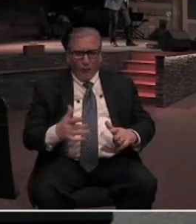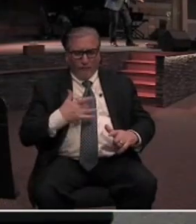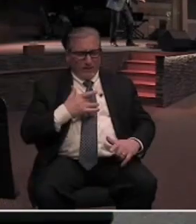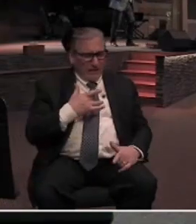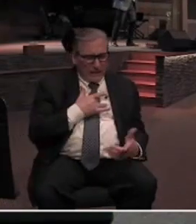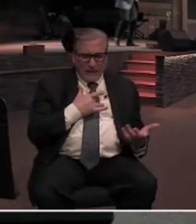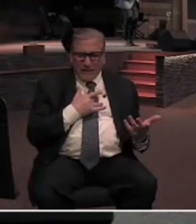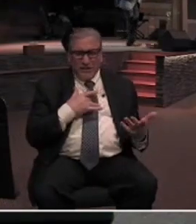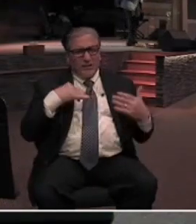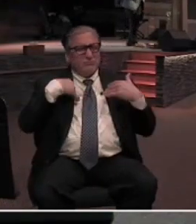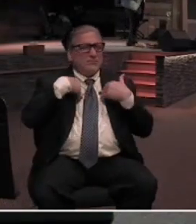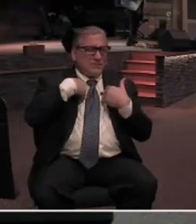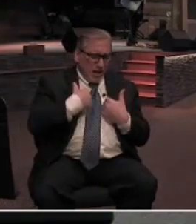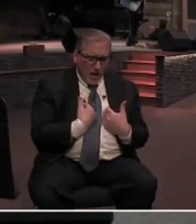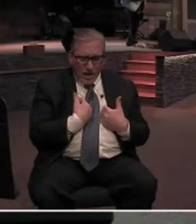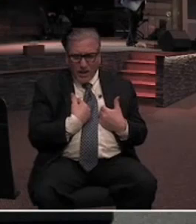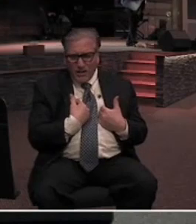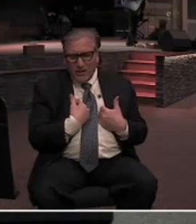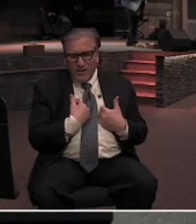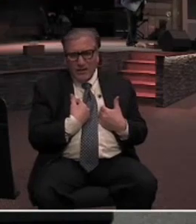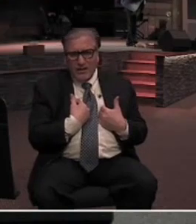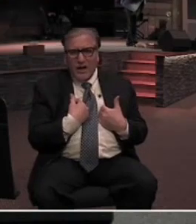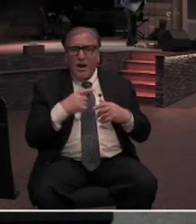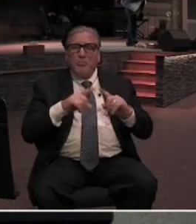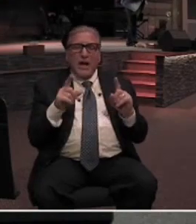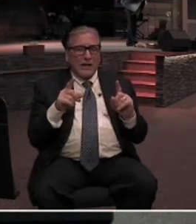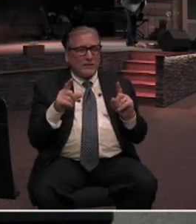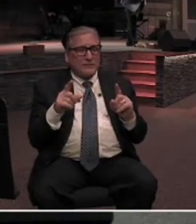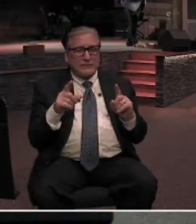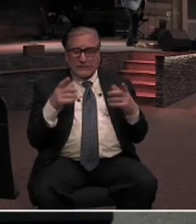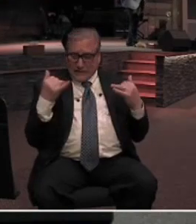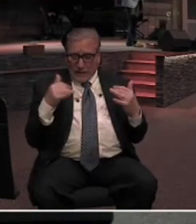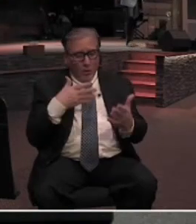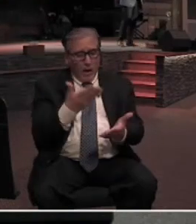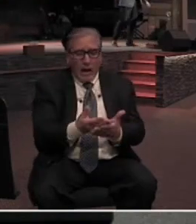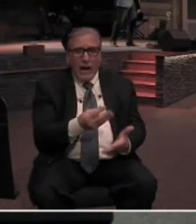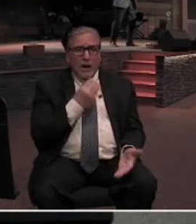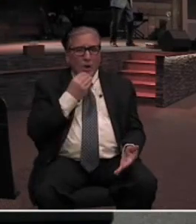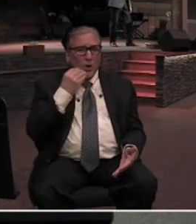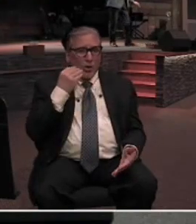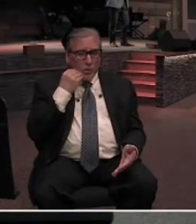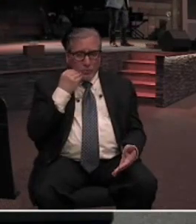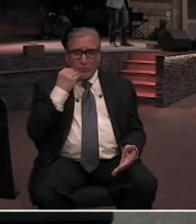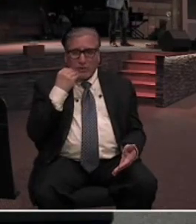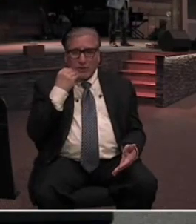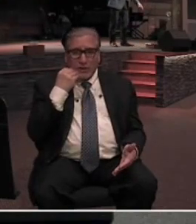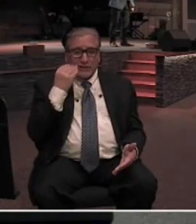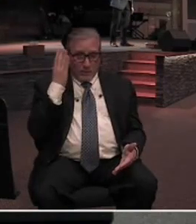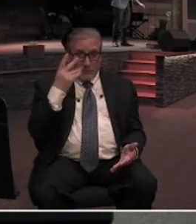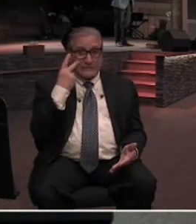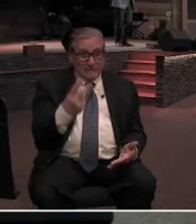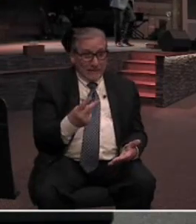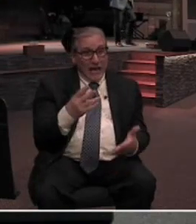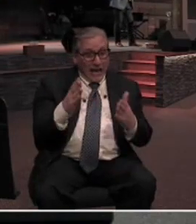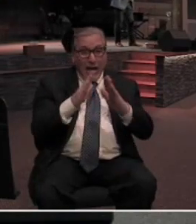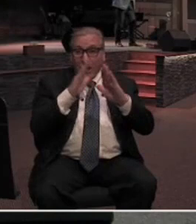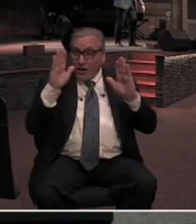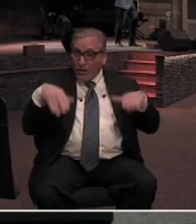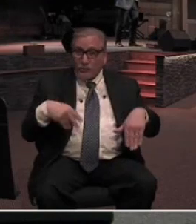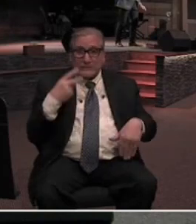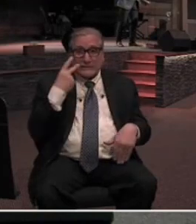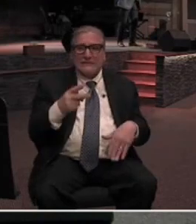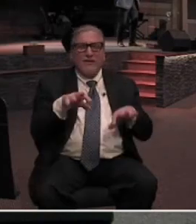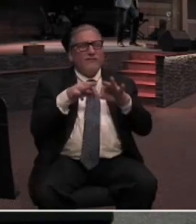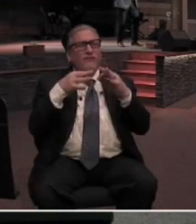as weary as I can get, but they have come home now, and they're getting ready to see their houses, and they're getting ready to see